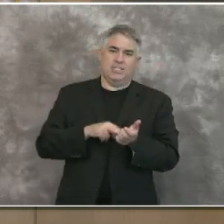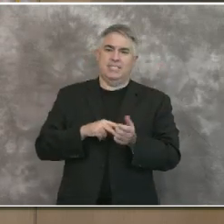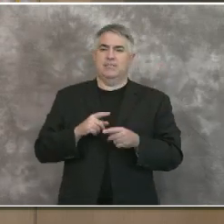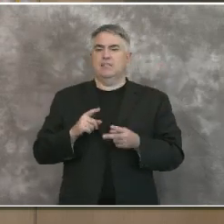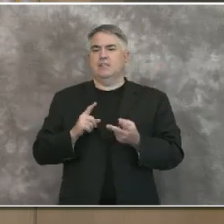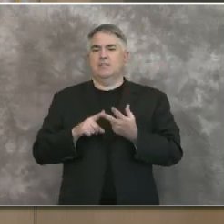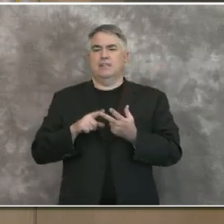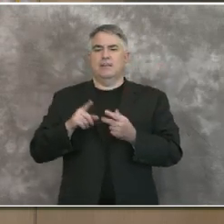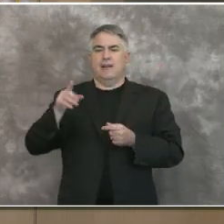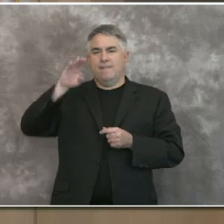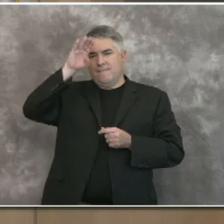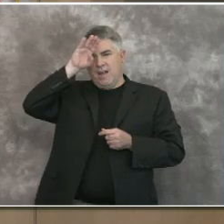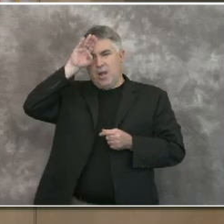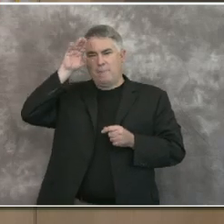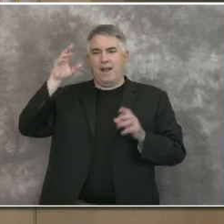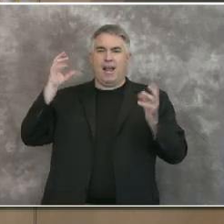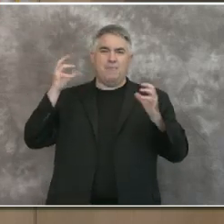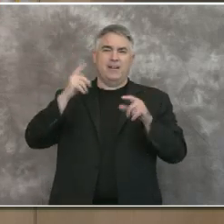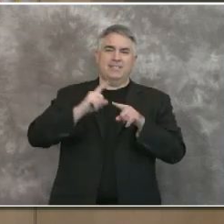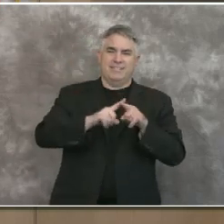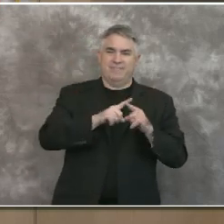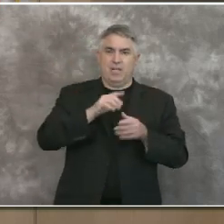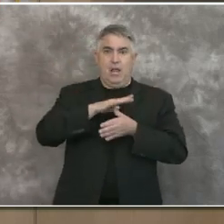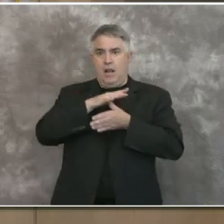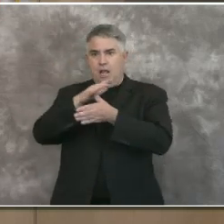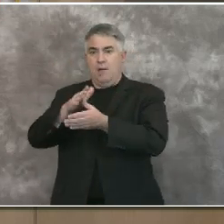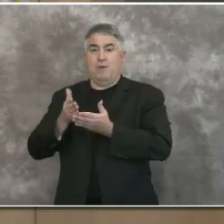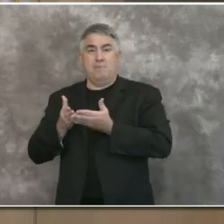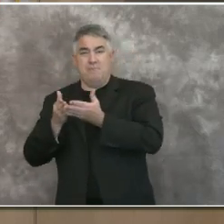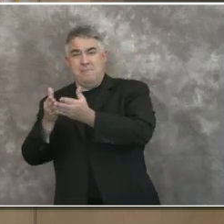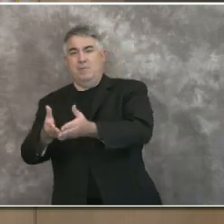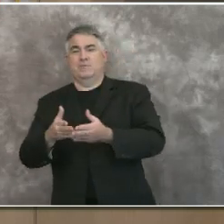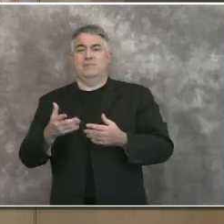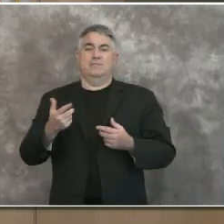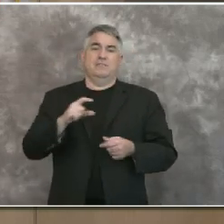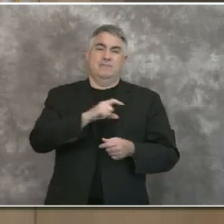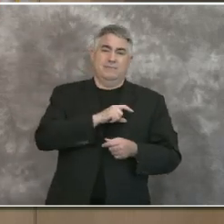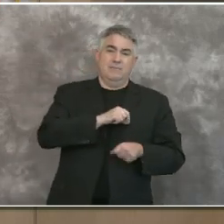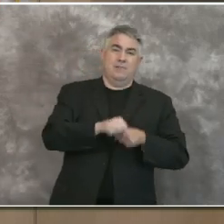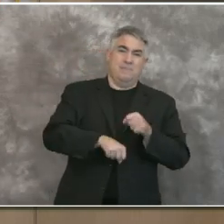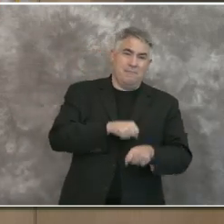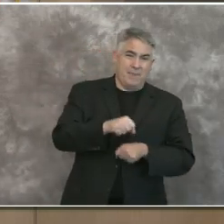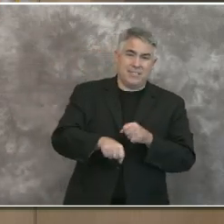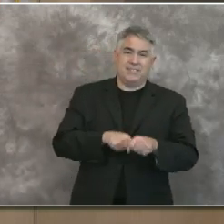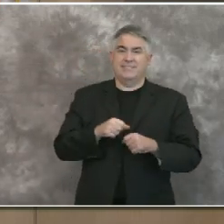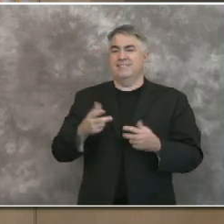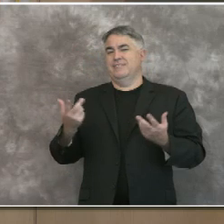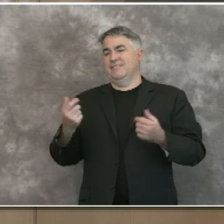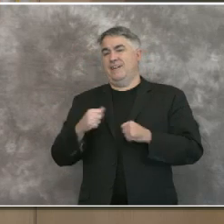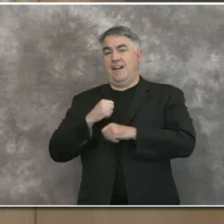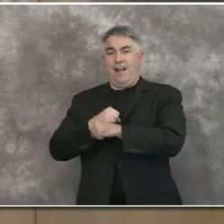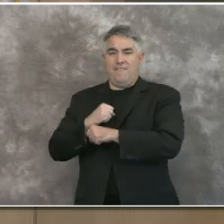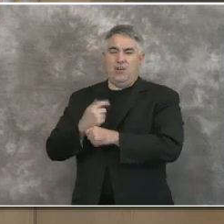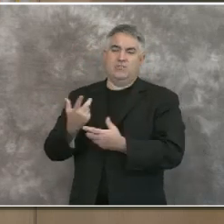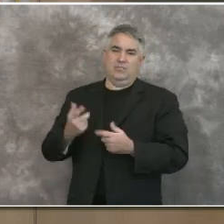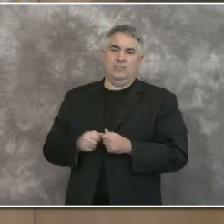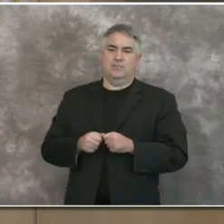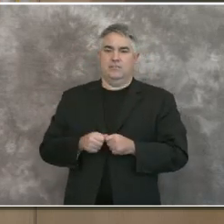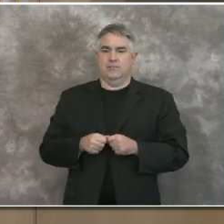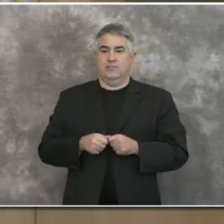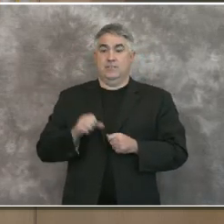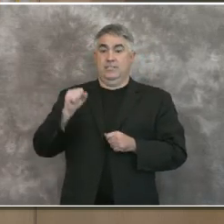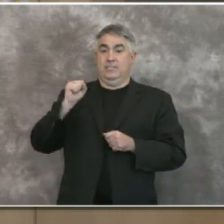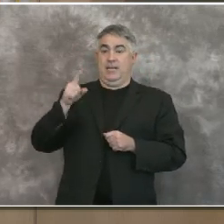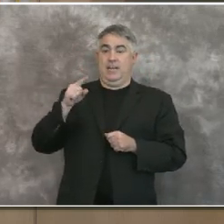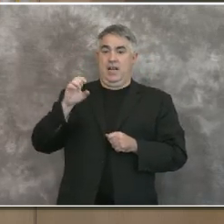engines, ambulances, helicopters, boats, law enforcement vehicles, and bicycles. San Diego County's EMS